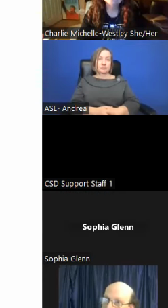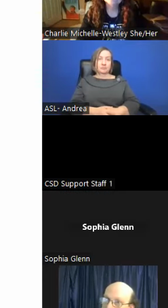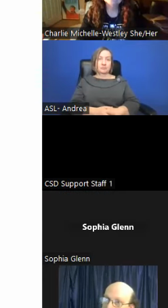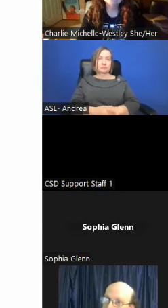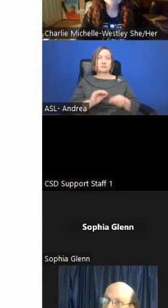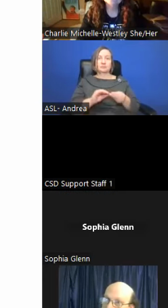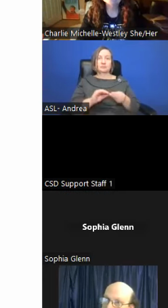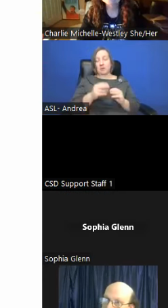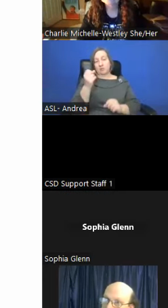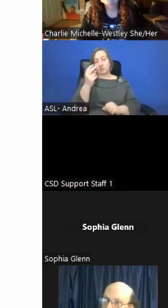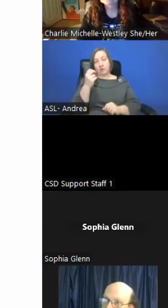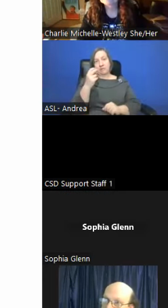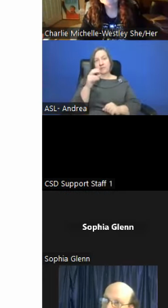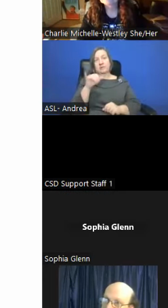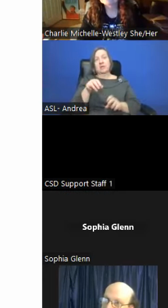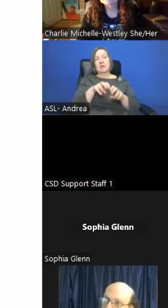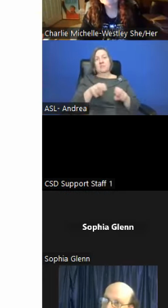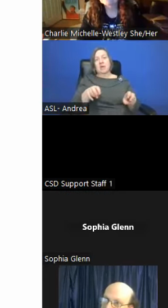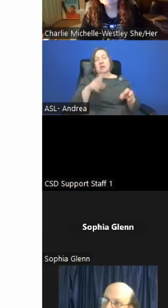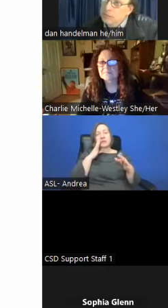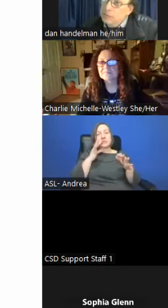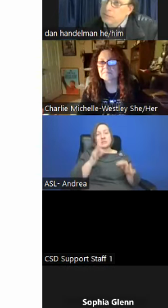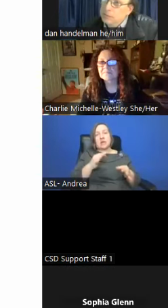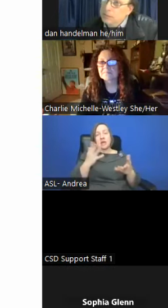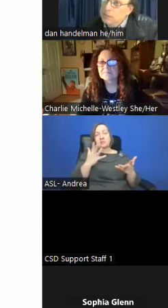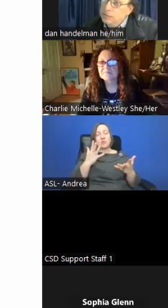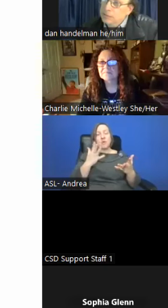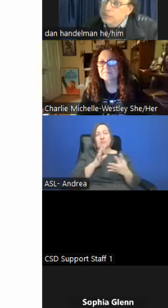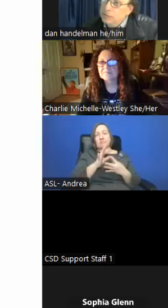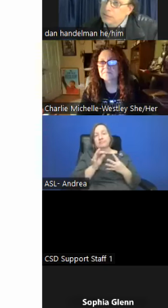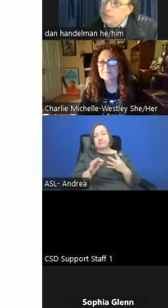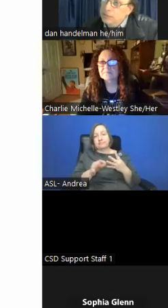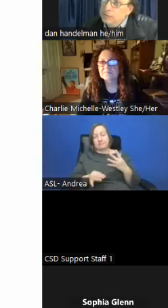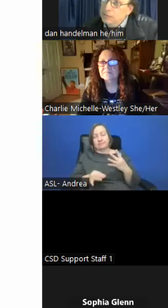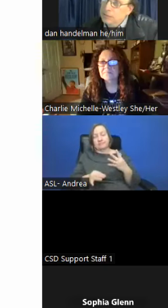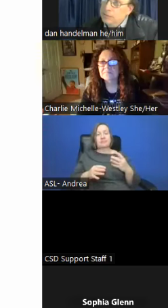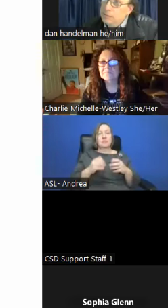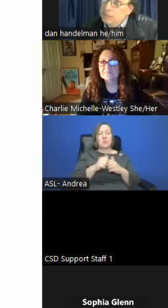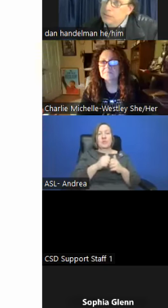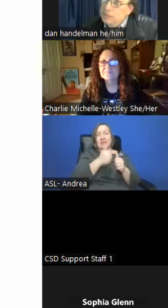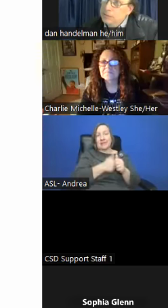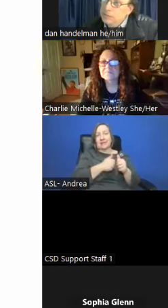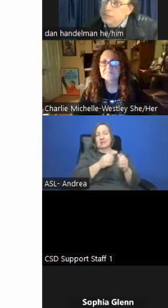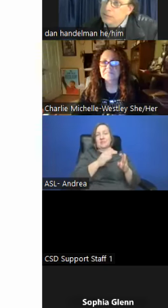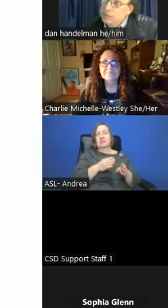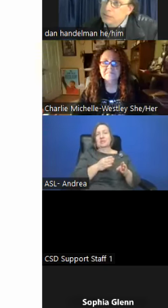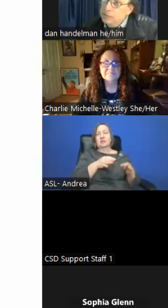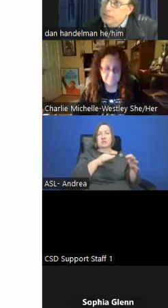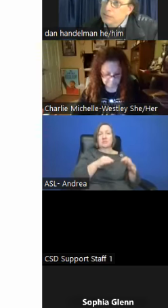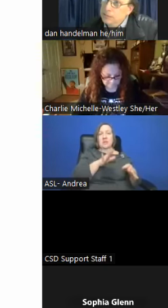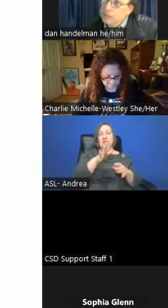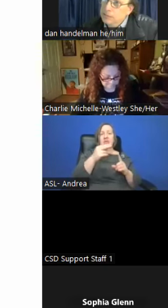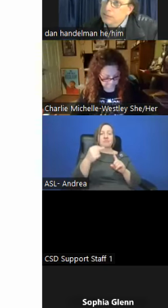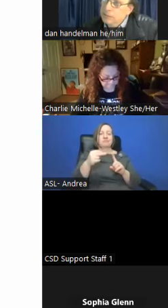On number 12, the panel decides findings with each member explaining their